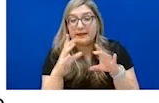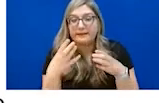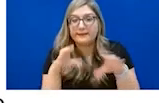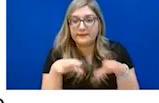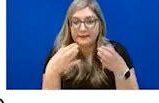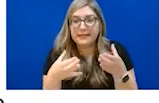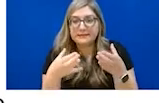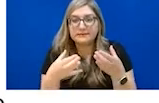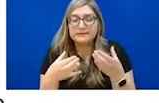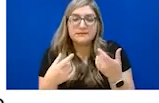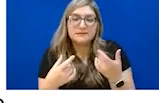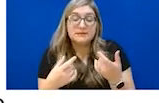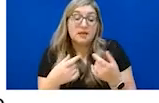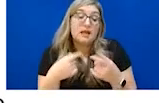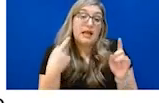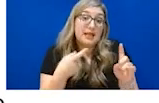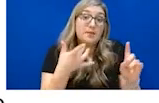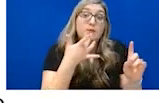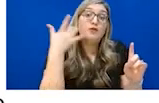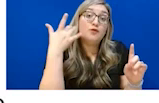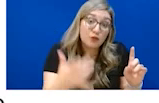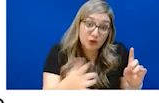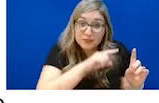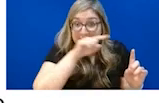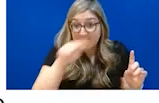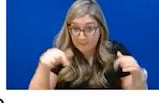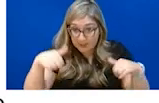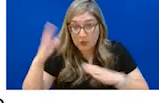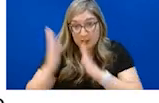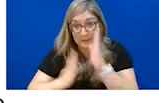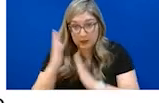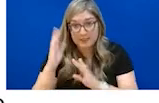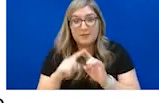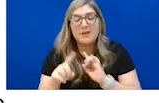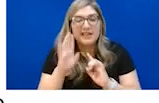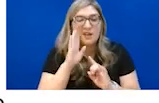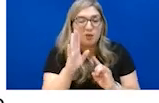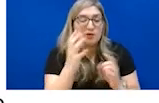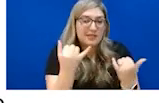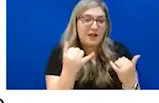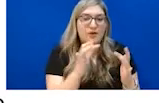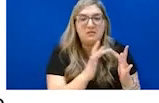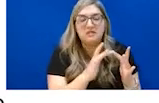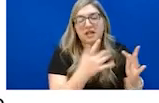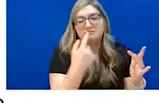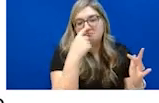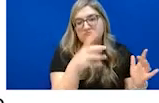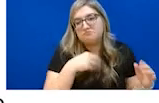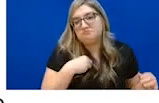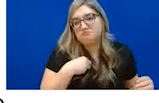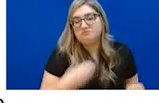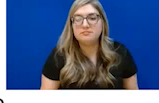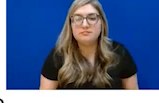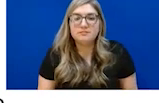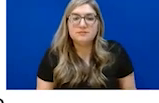in person, but if I have to take it online, I will. Now, if he has to, he shouldn't be feeling like he's, taking a